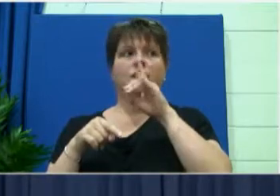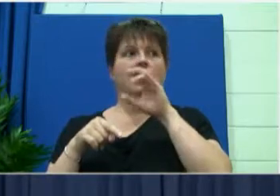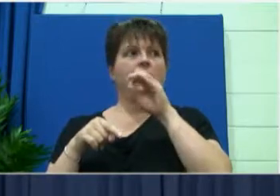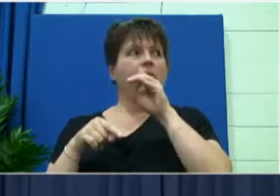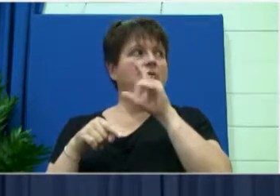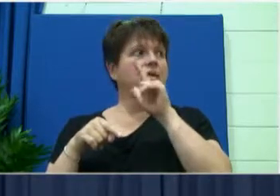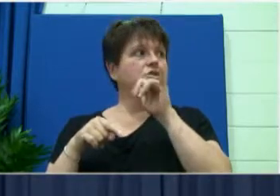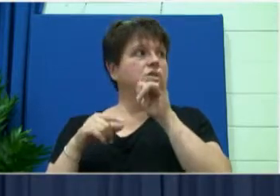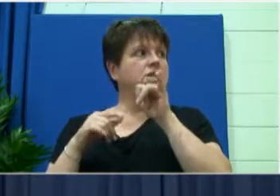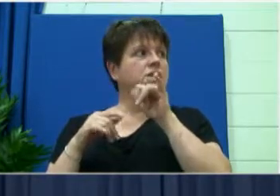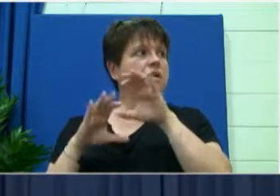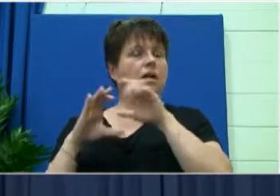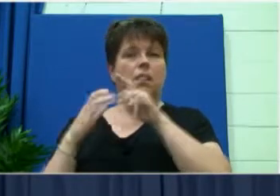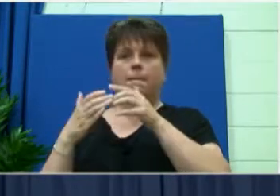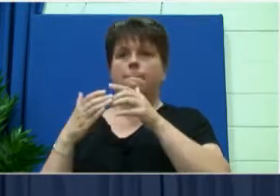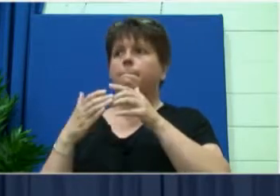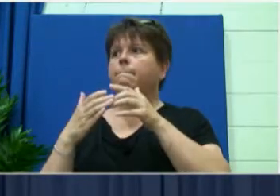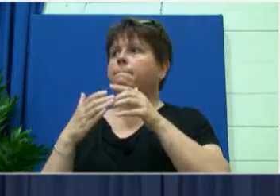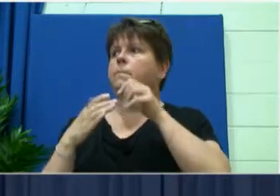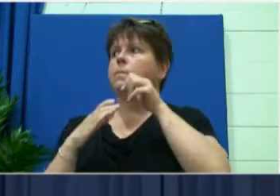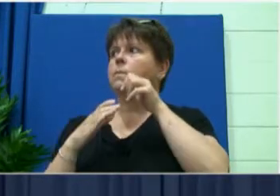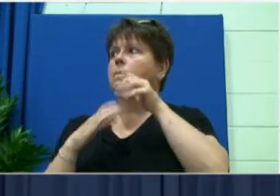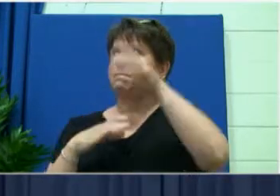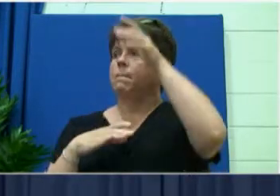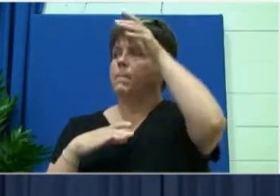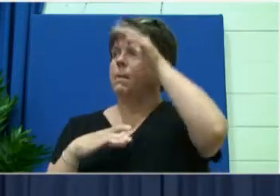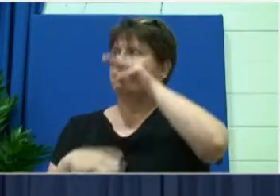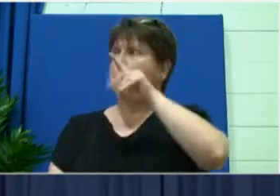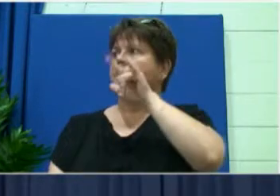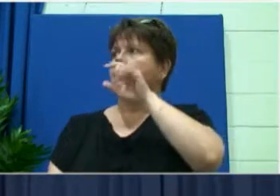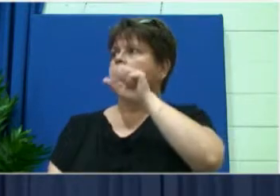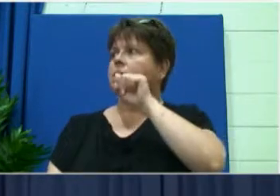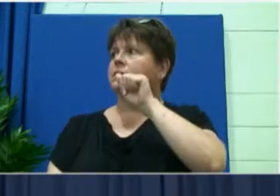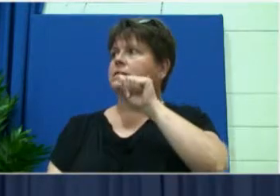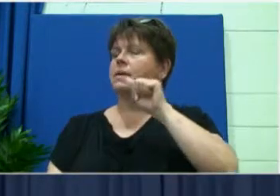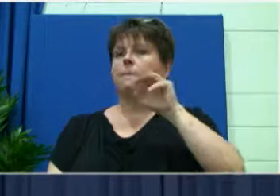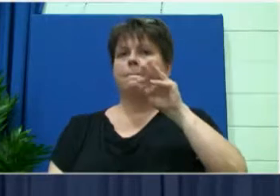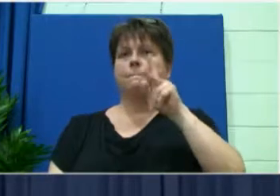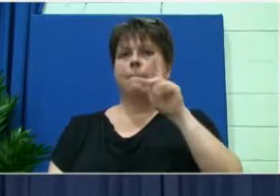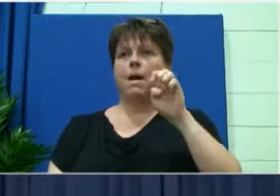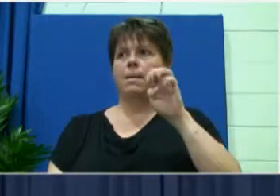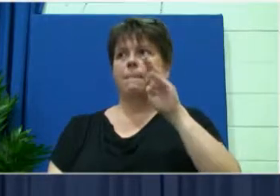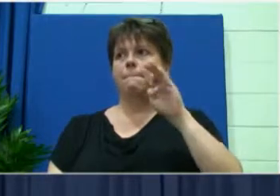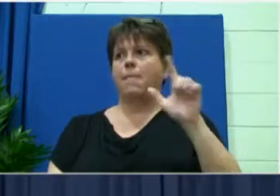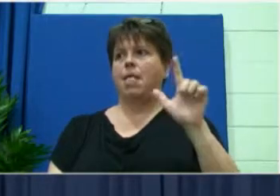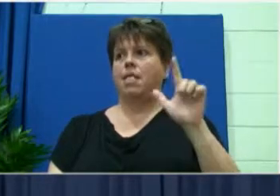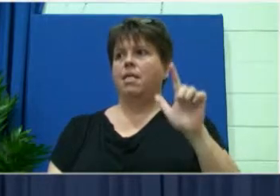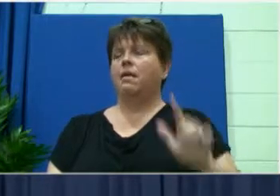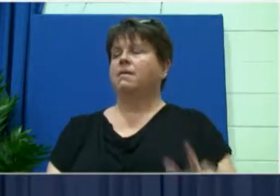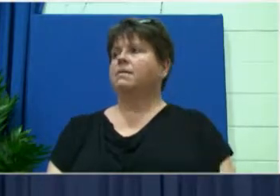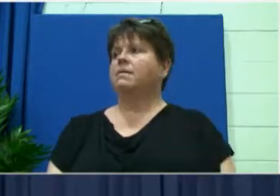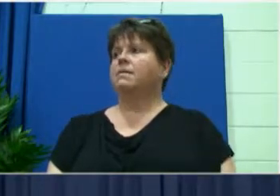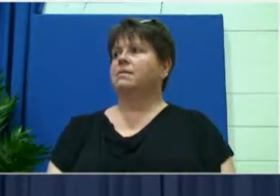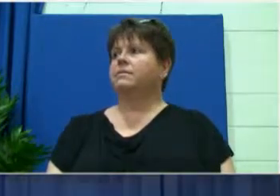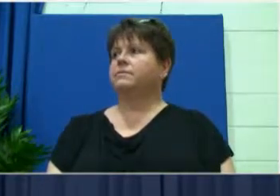Club. Micah is the daughter of Melissa and Mike Bell.